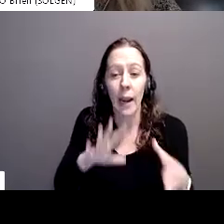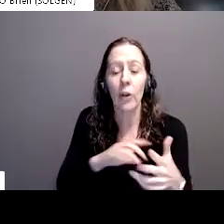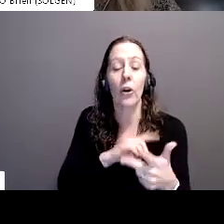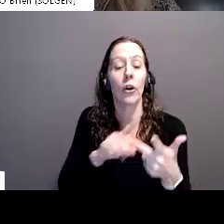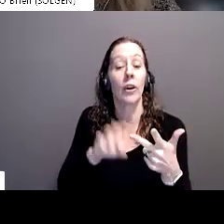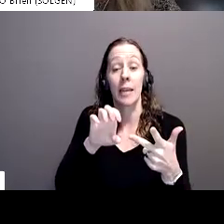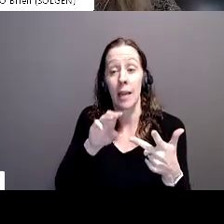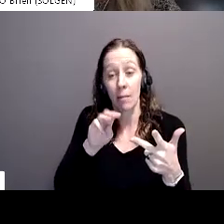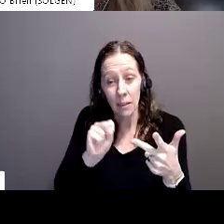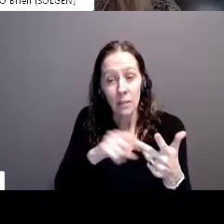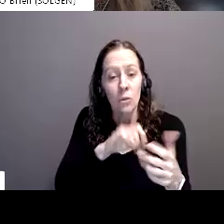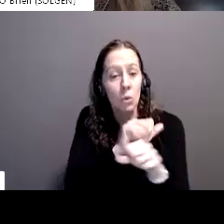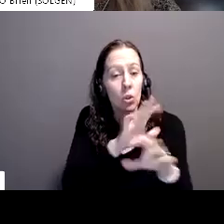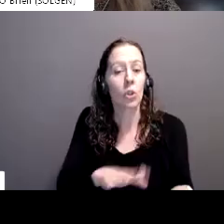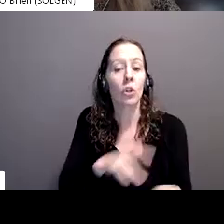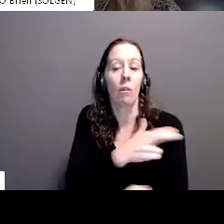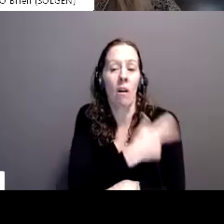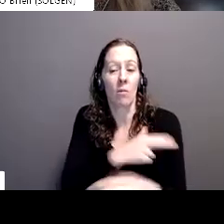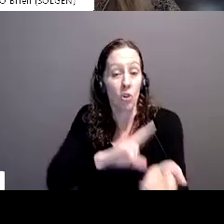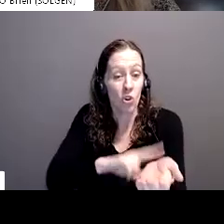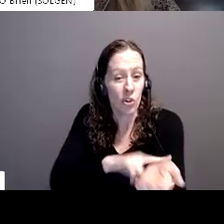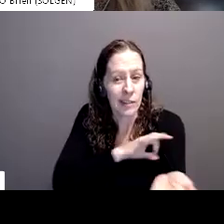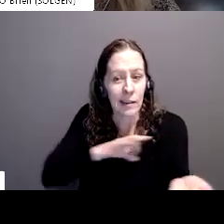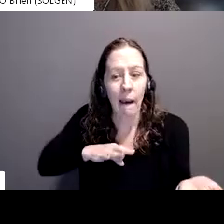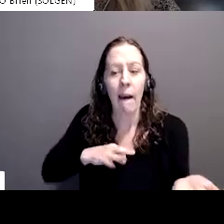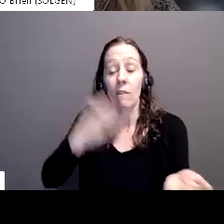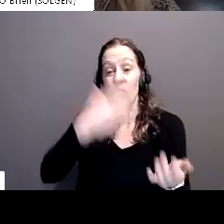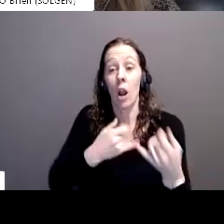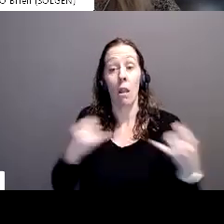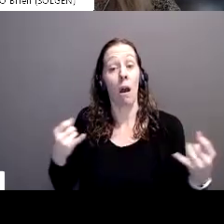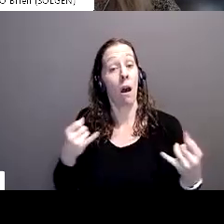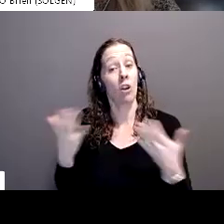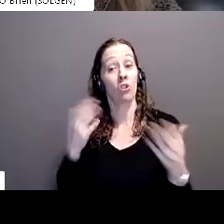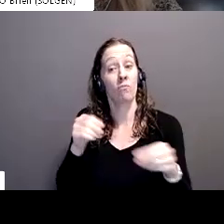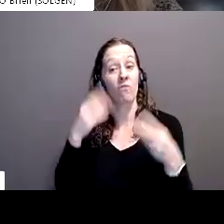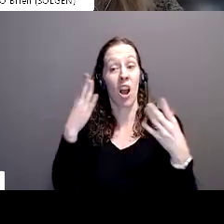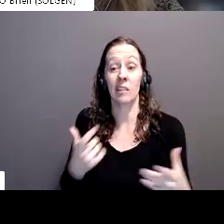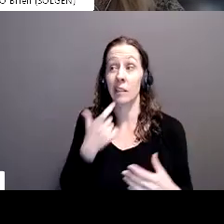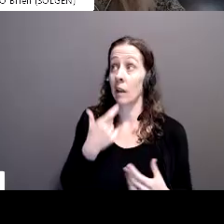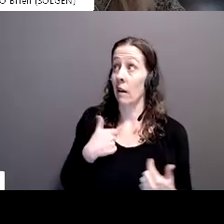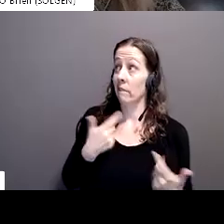various frontline service providers who testified they had not received that kind of training.